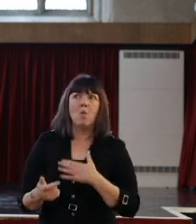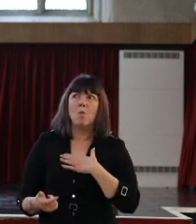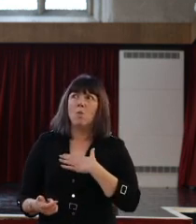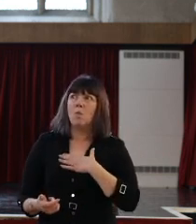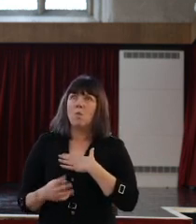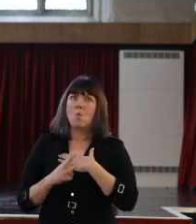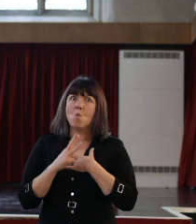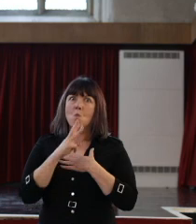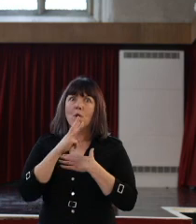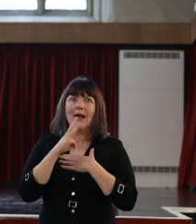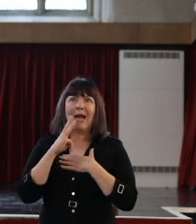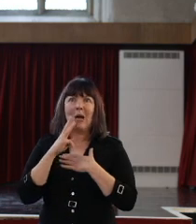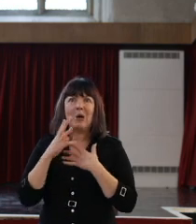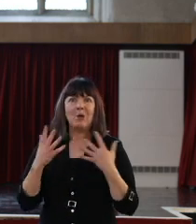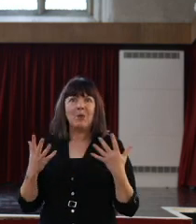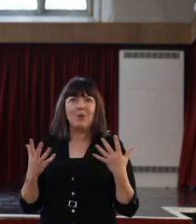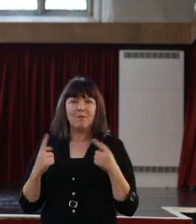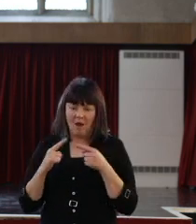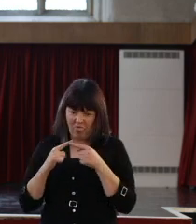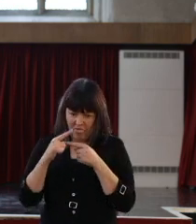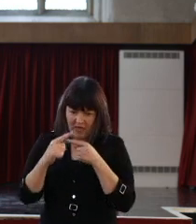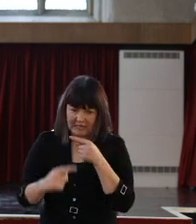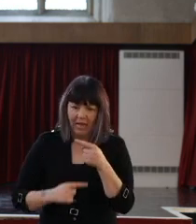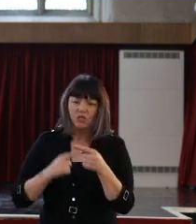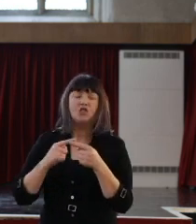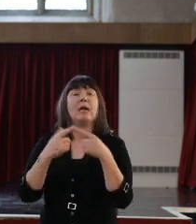I helped write a full-length outdoor play called The Story